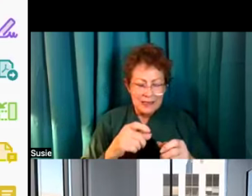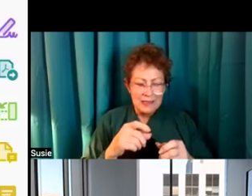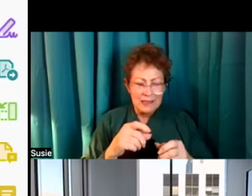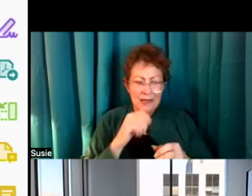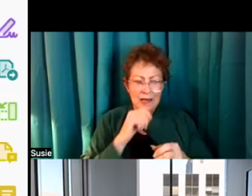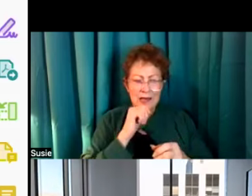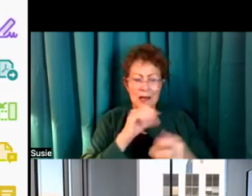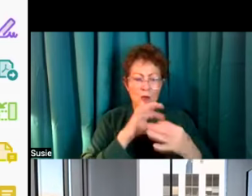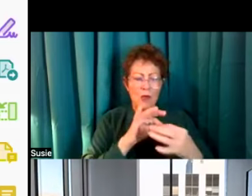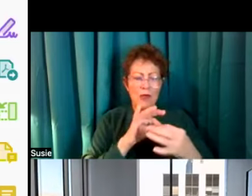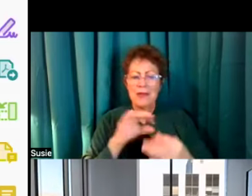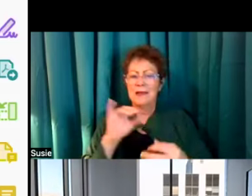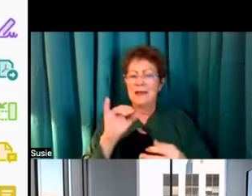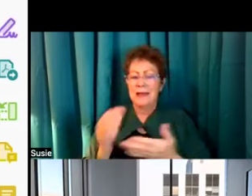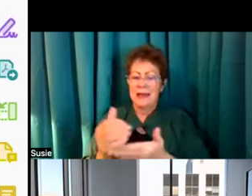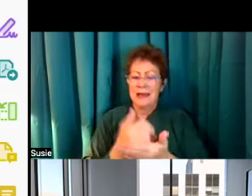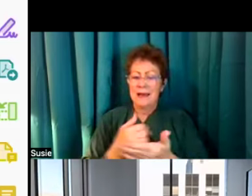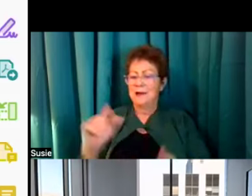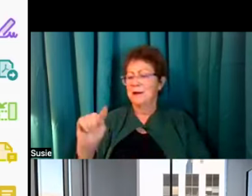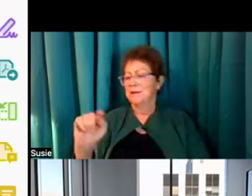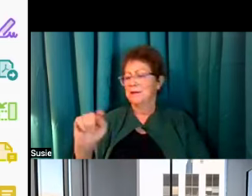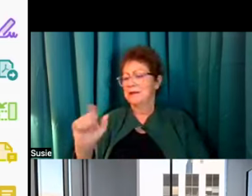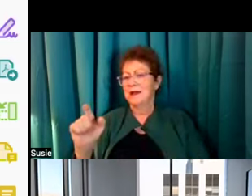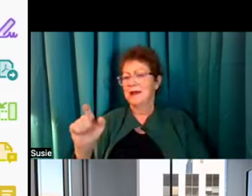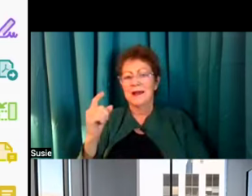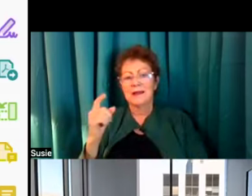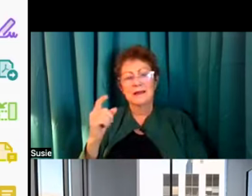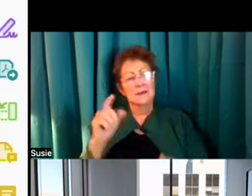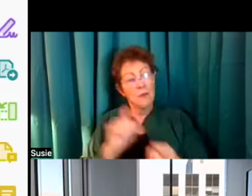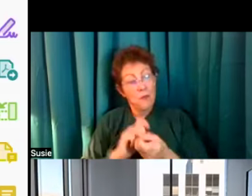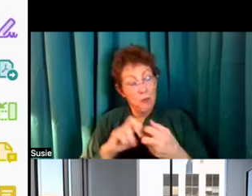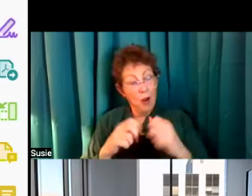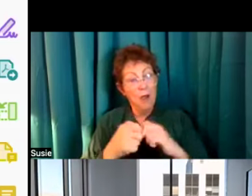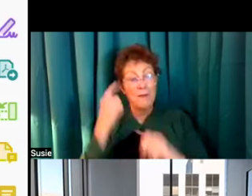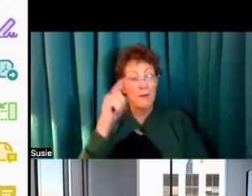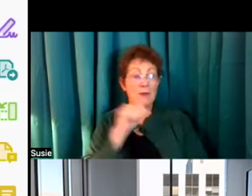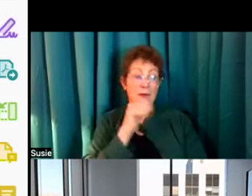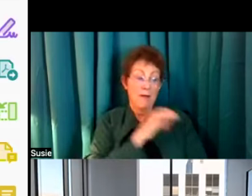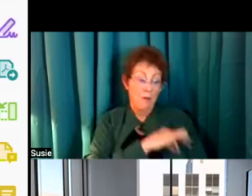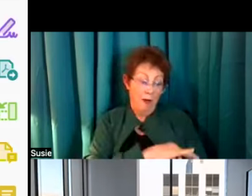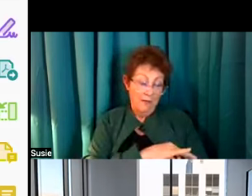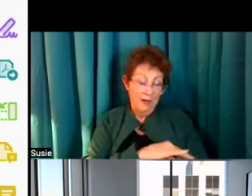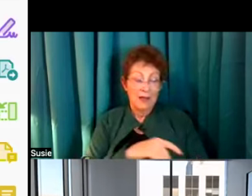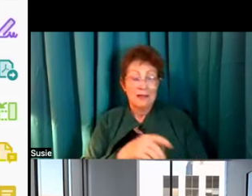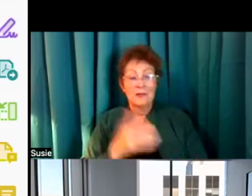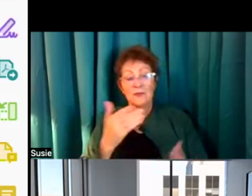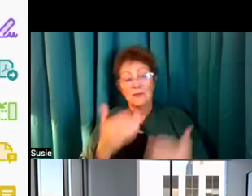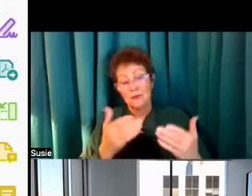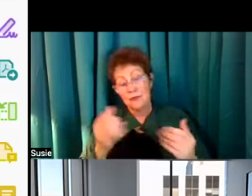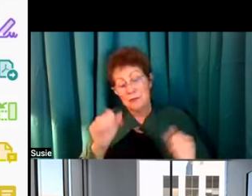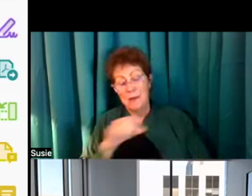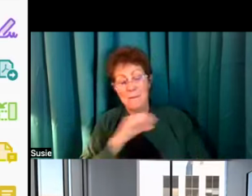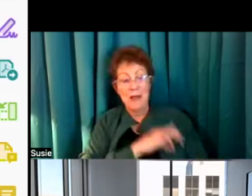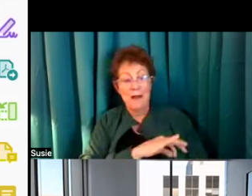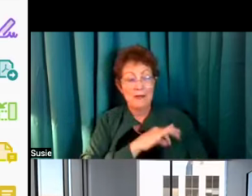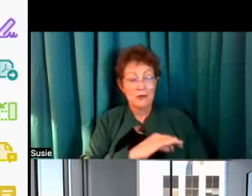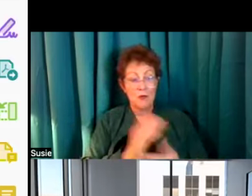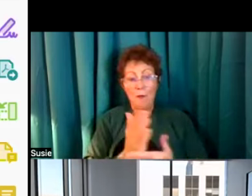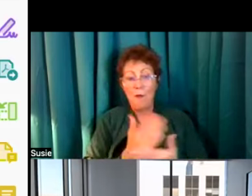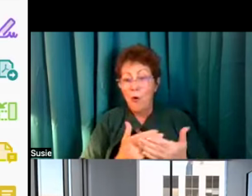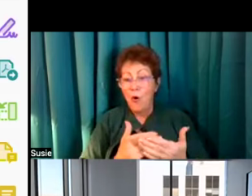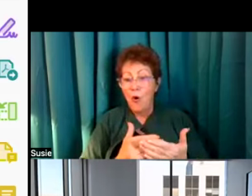tax, which creates issues for the nonprofit that's involved. And so it could be a beneficial element